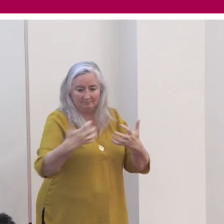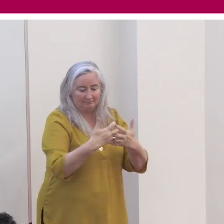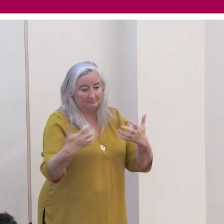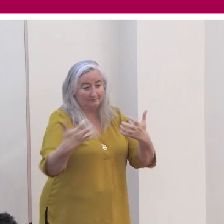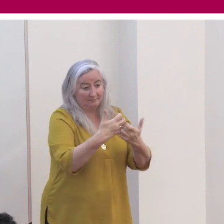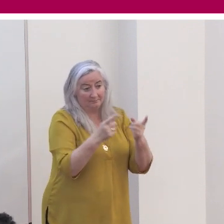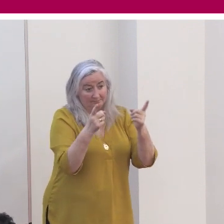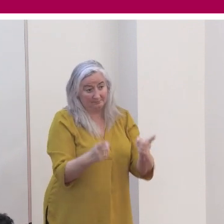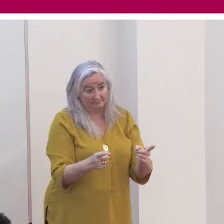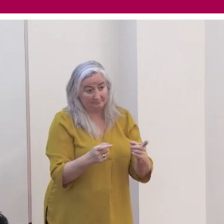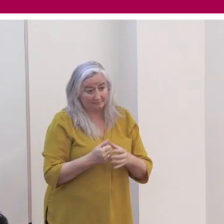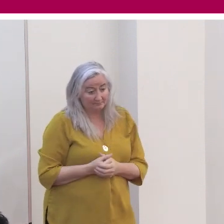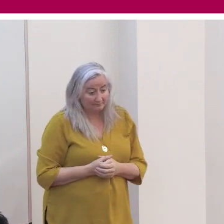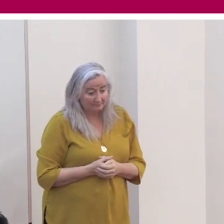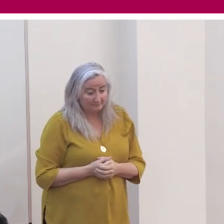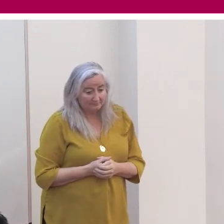Now,